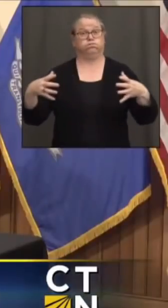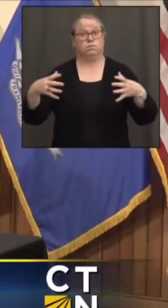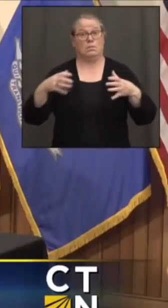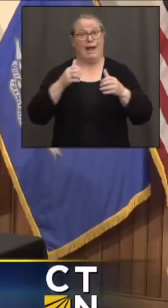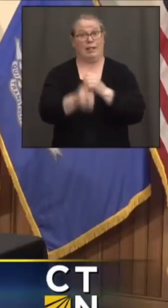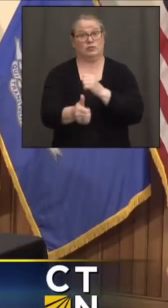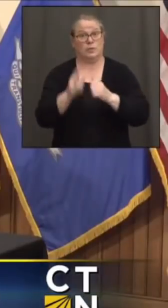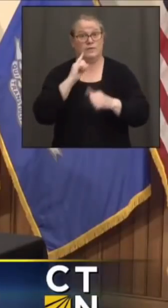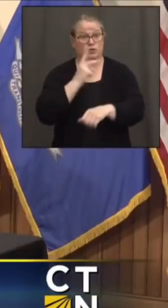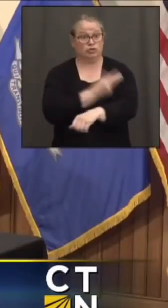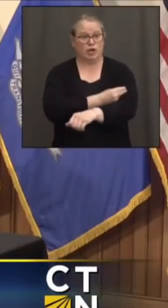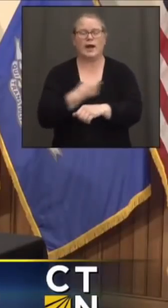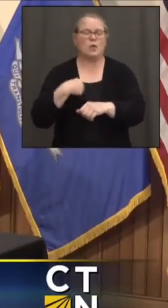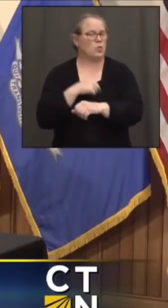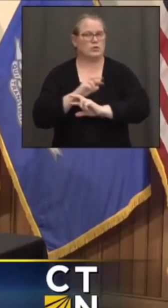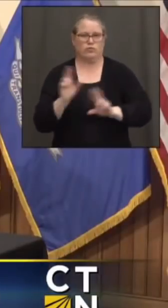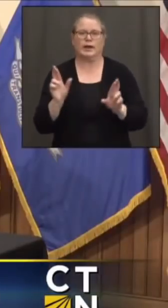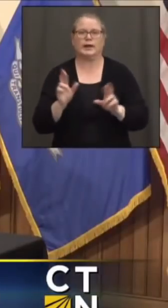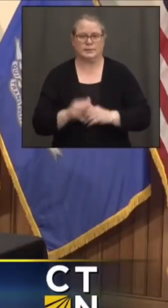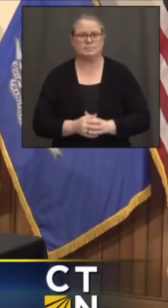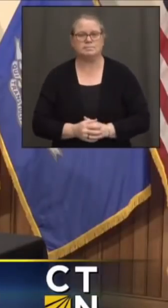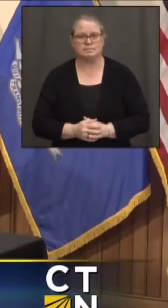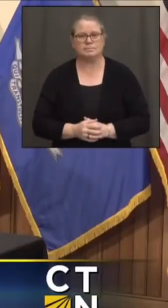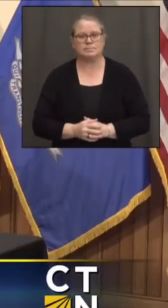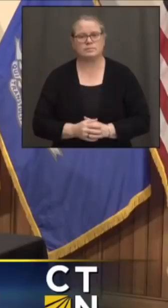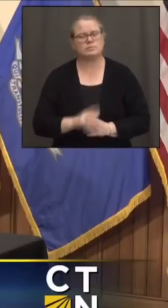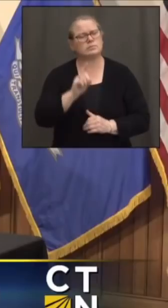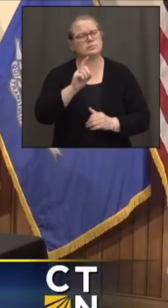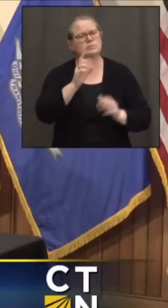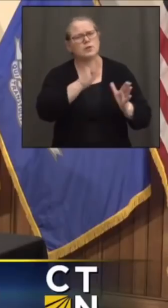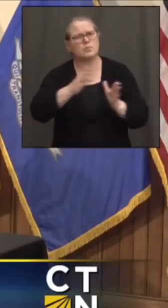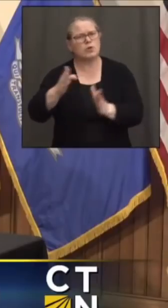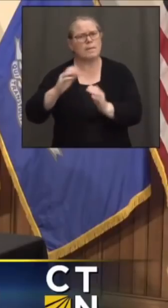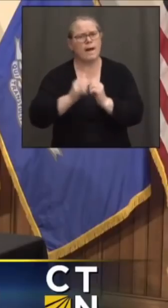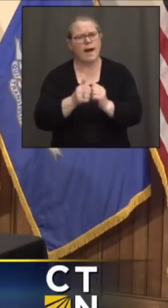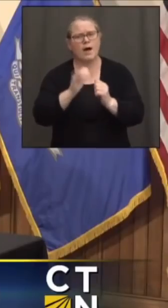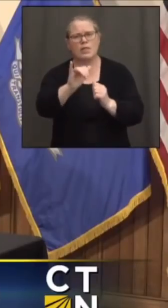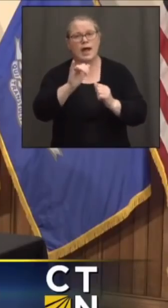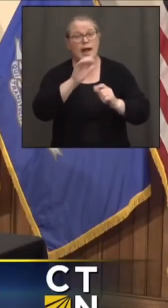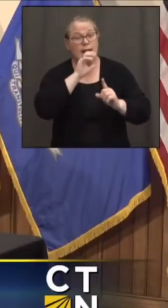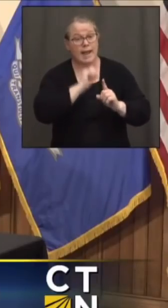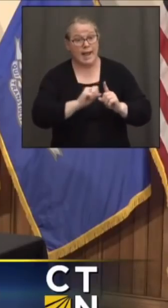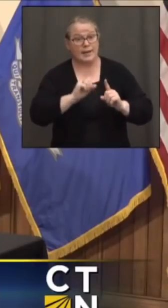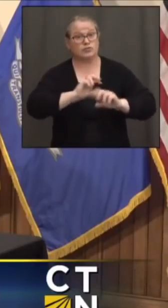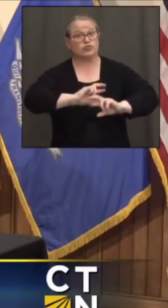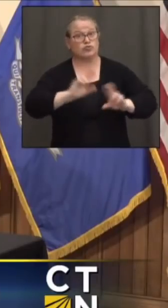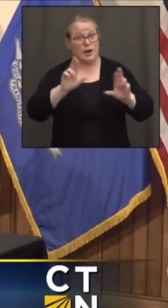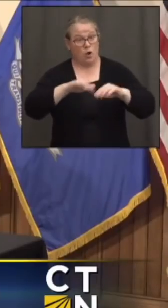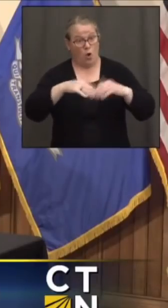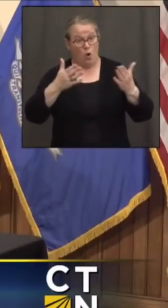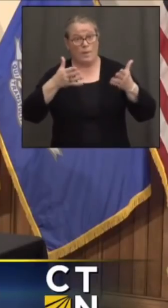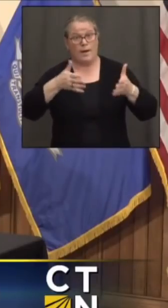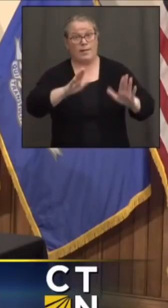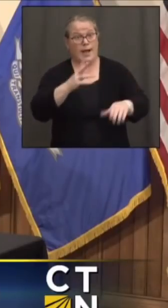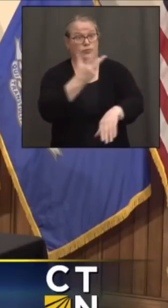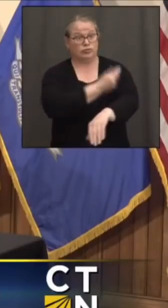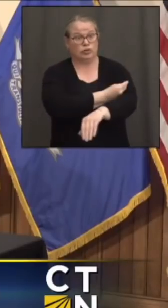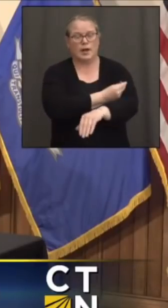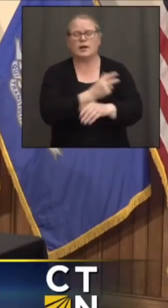Can you talk a little bit more about the preparations being made to hit the ground running on that age group when it opens up? We're going to be having specific